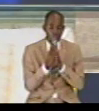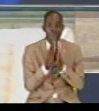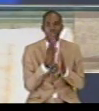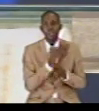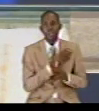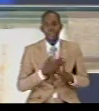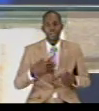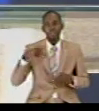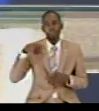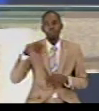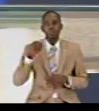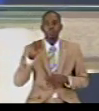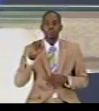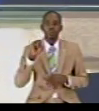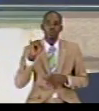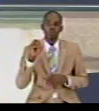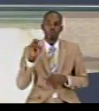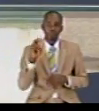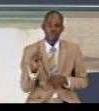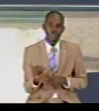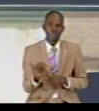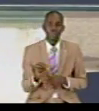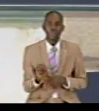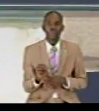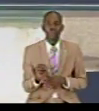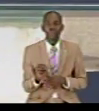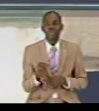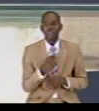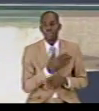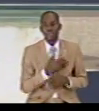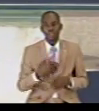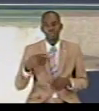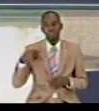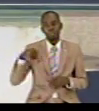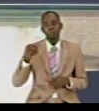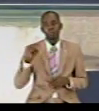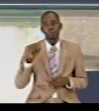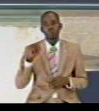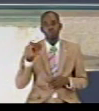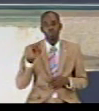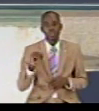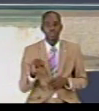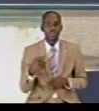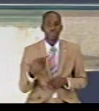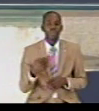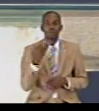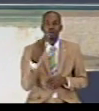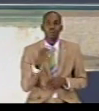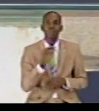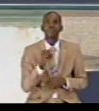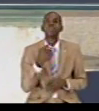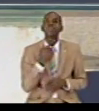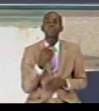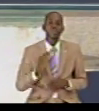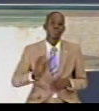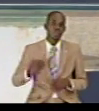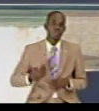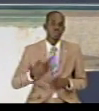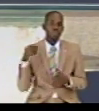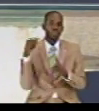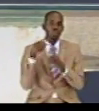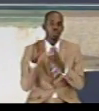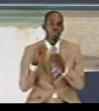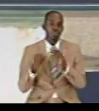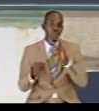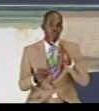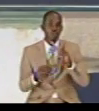The passion or the panting and the passion of a thirsty soul. Point number two,